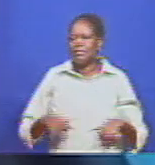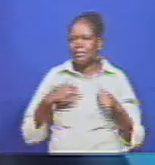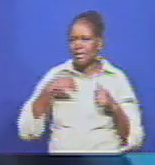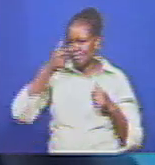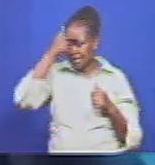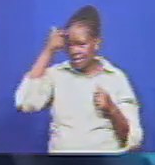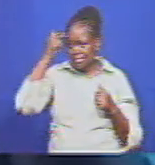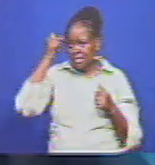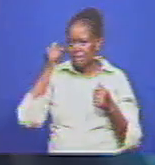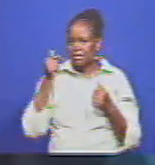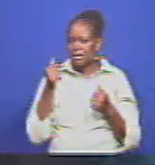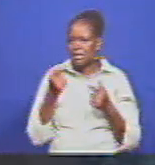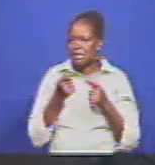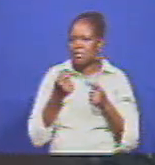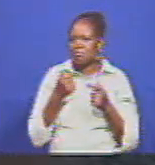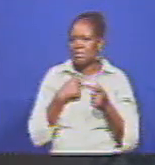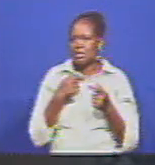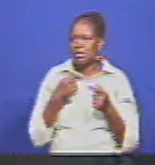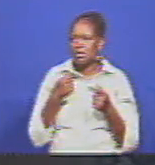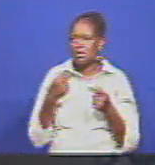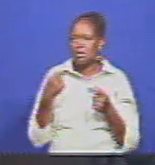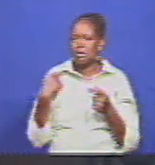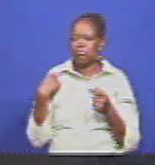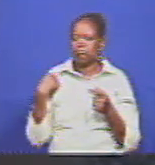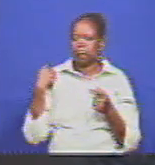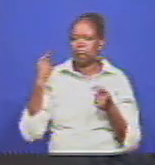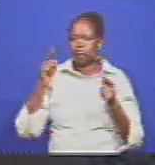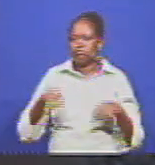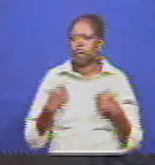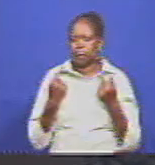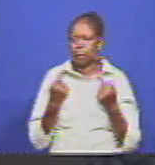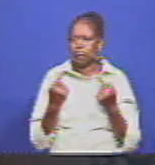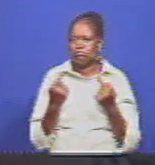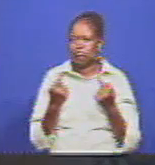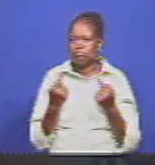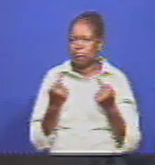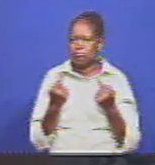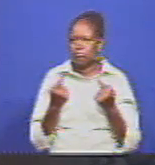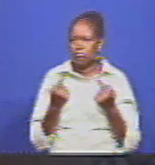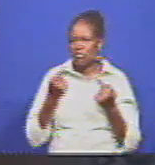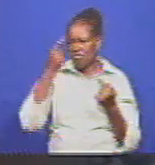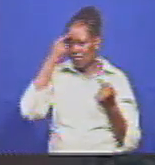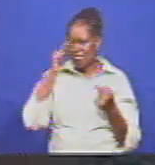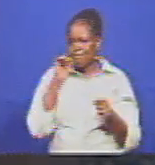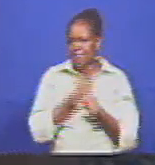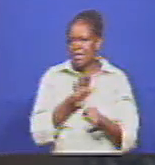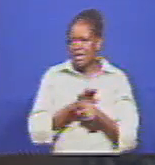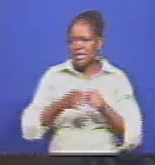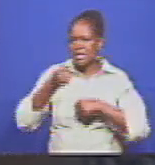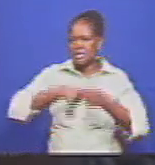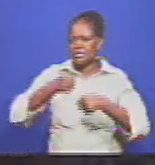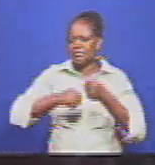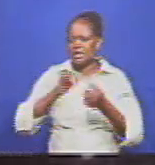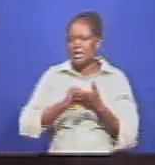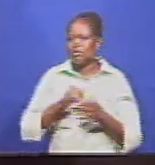because I am offering my services. Yes. I am sacrificing myself for so many mm-hmm. Activities we are